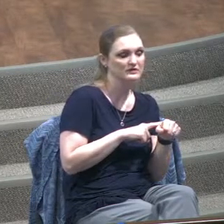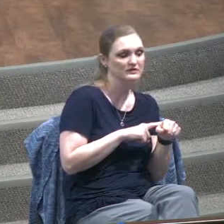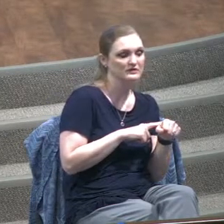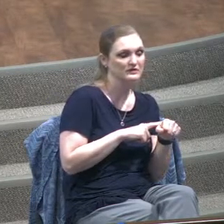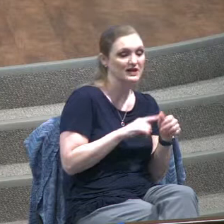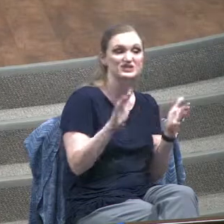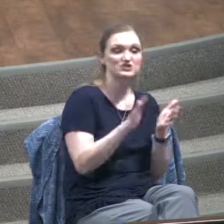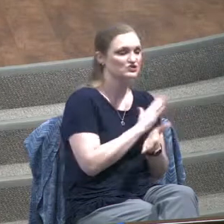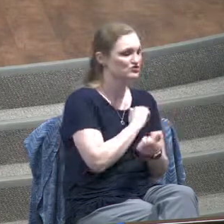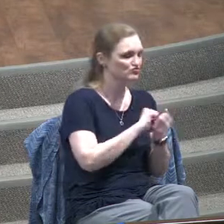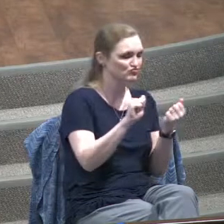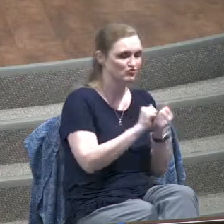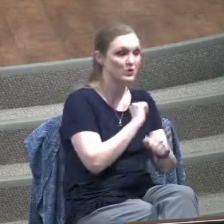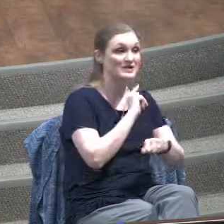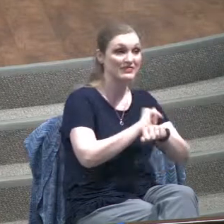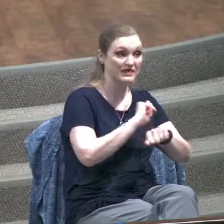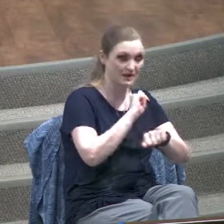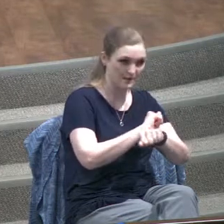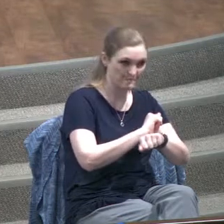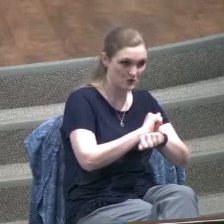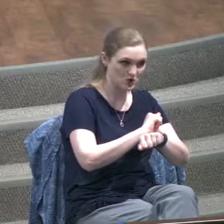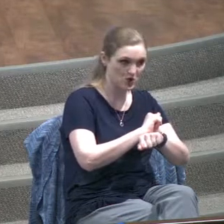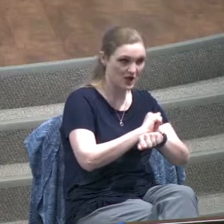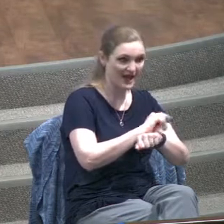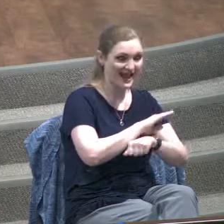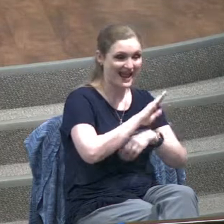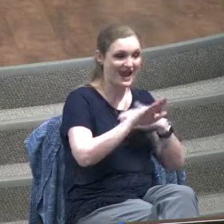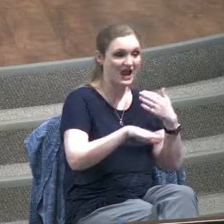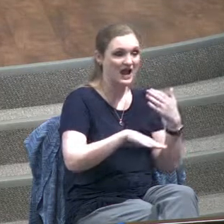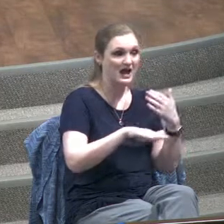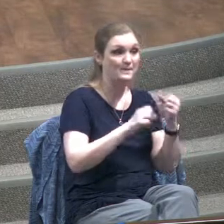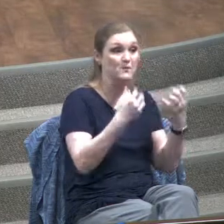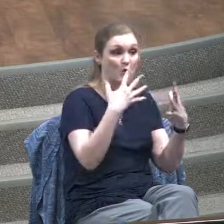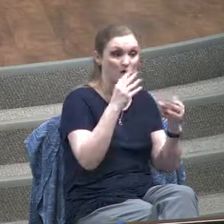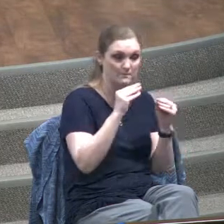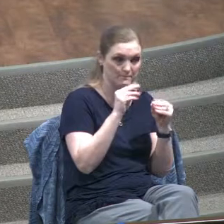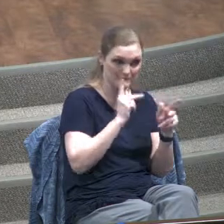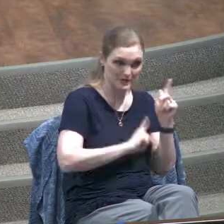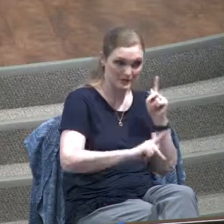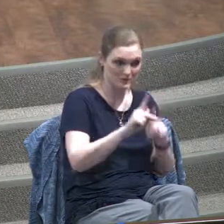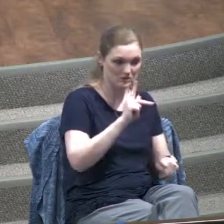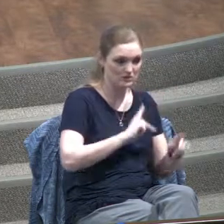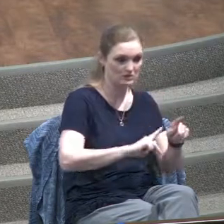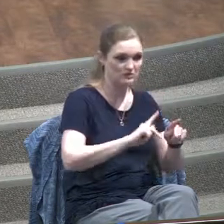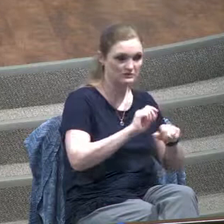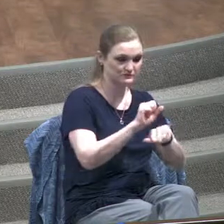he destroys the temple, and he carries off more